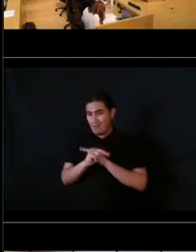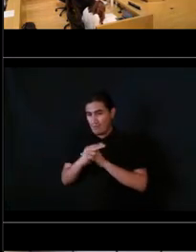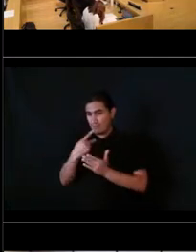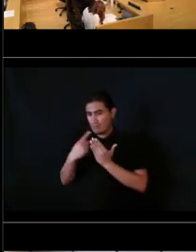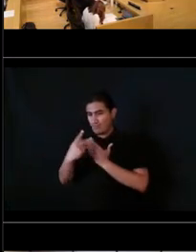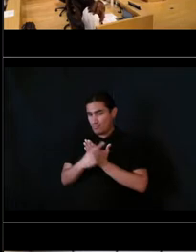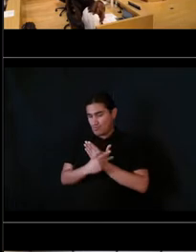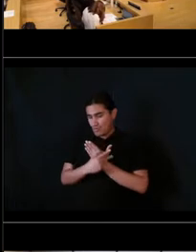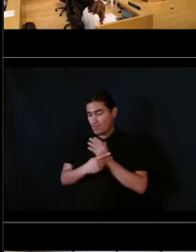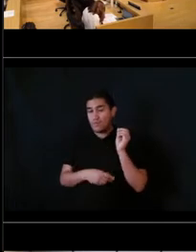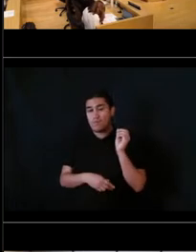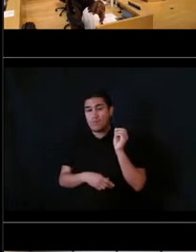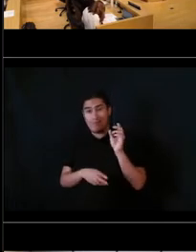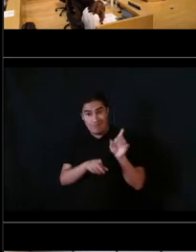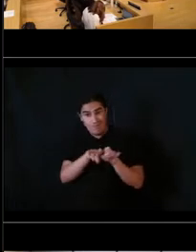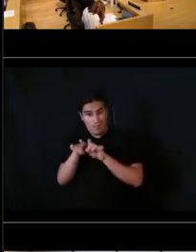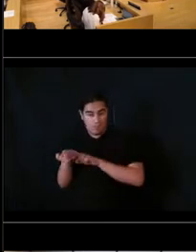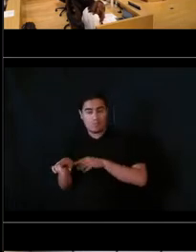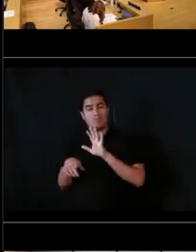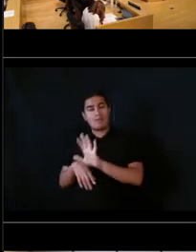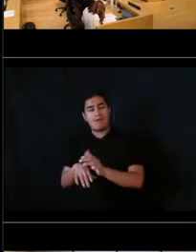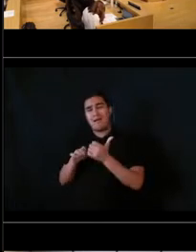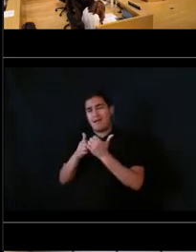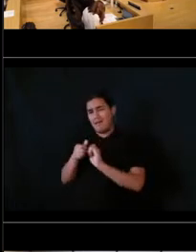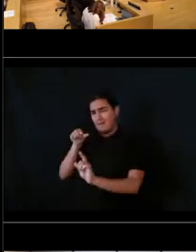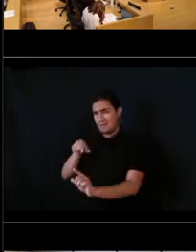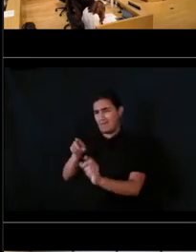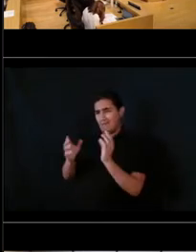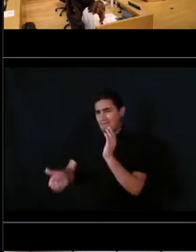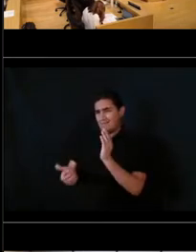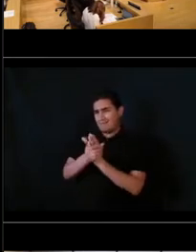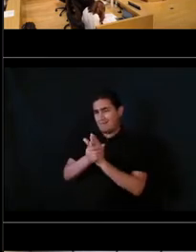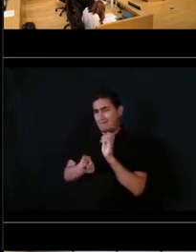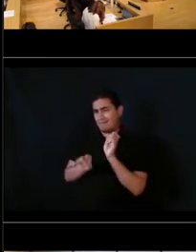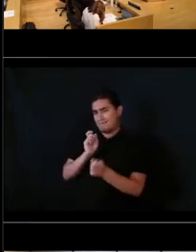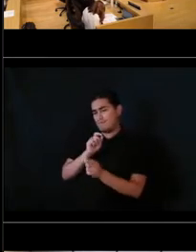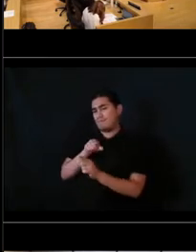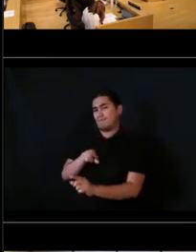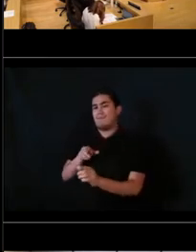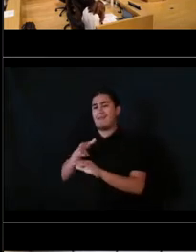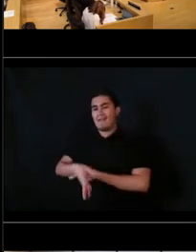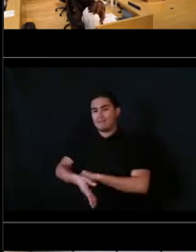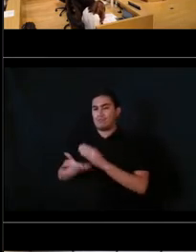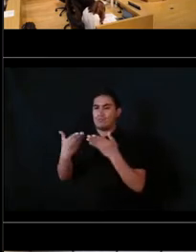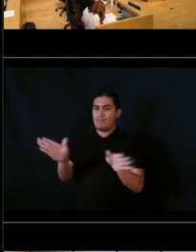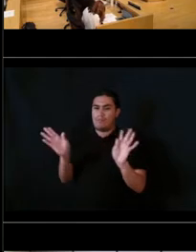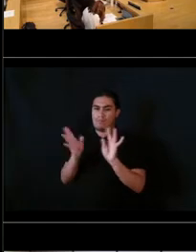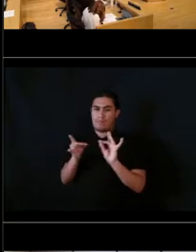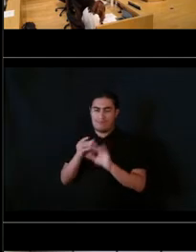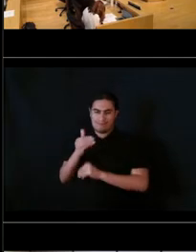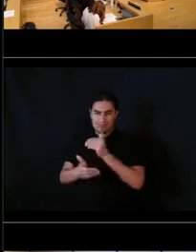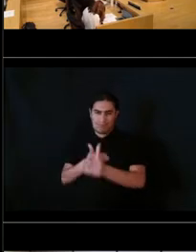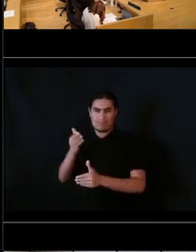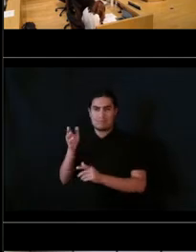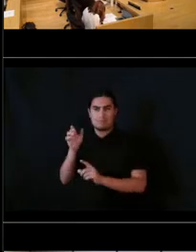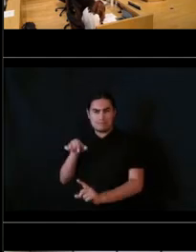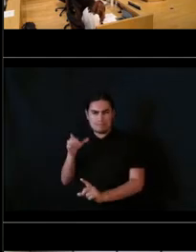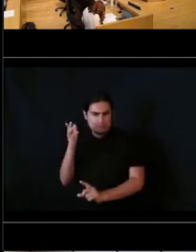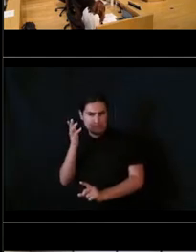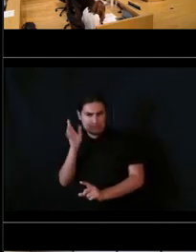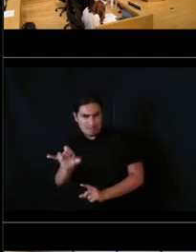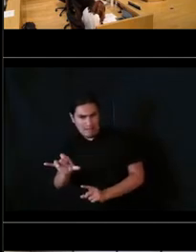and also quickly uh how is this uh addendum going to be after the public comment and the process operationalized what's